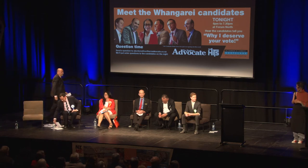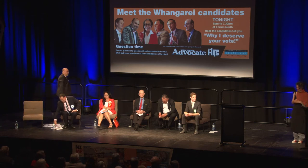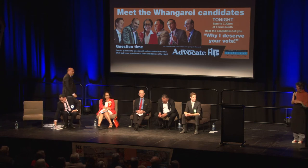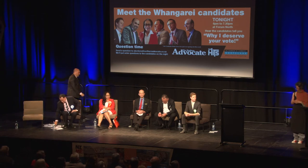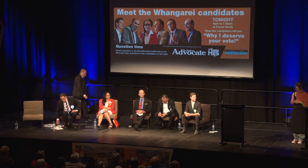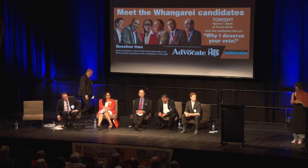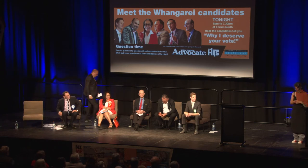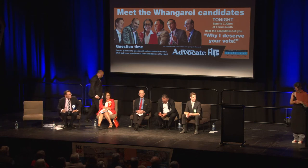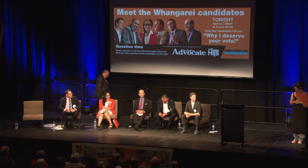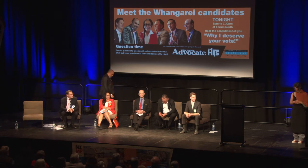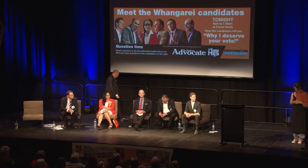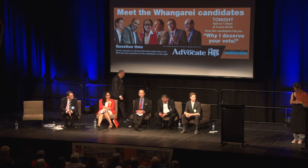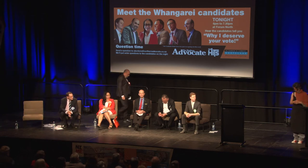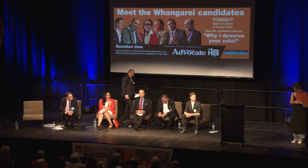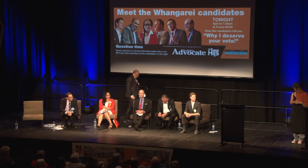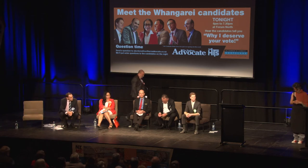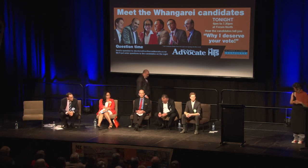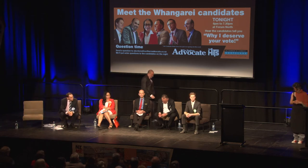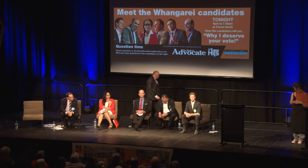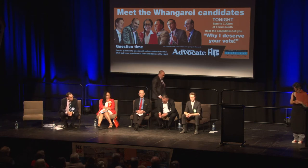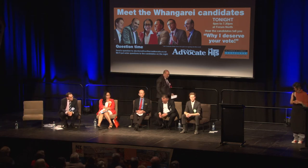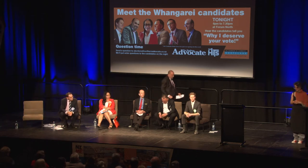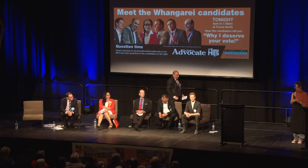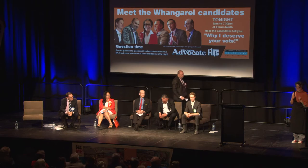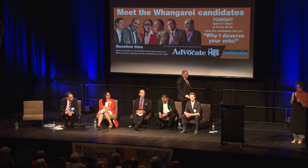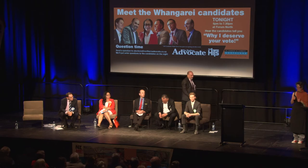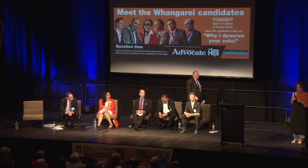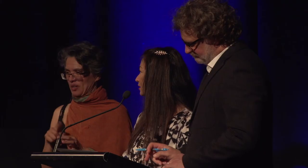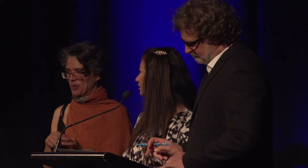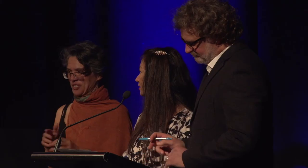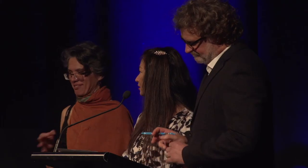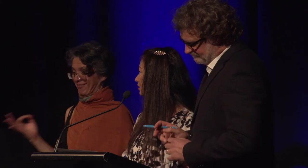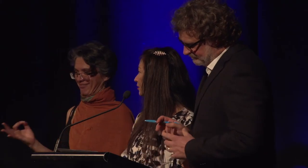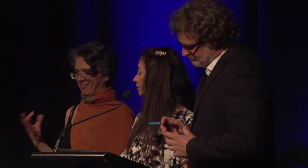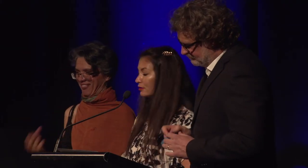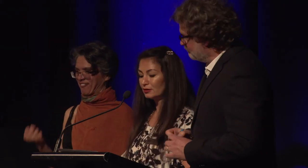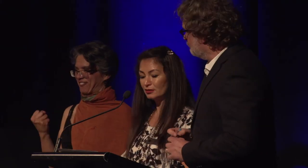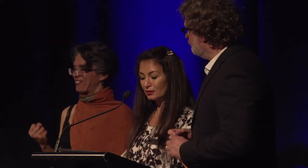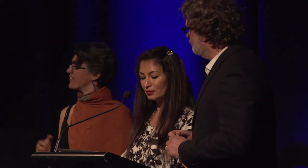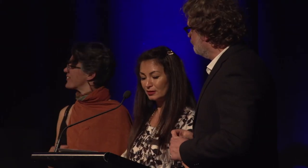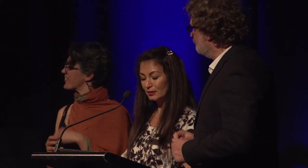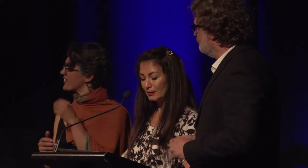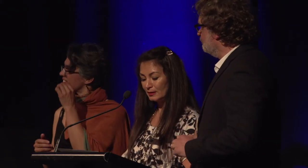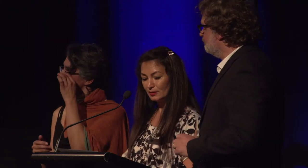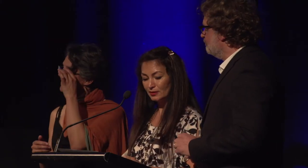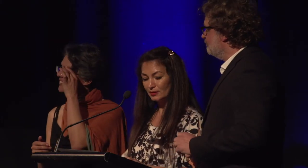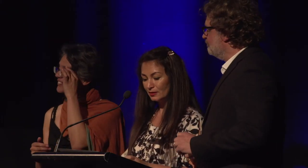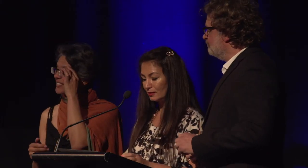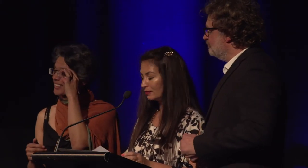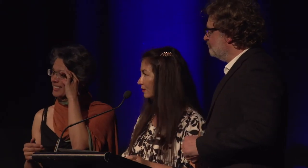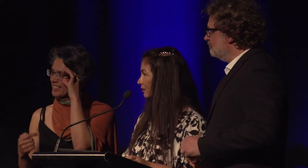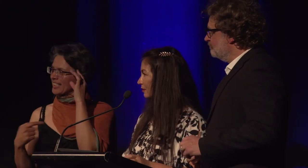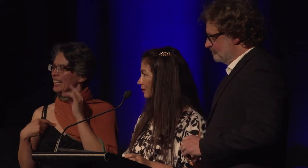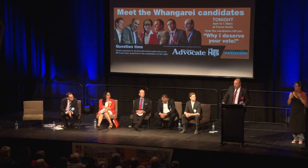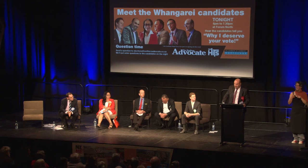Tony Savage. Oh, we've got a great question for you, Tony. I should say, as the former president